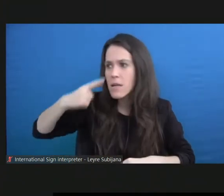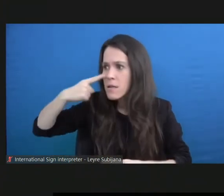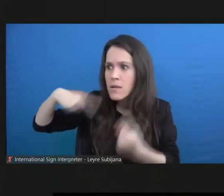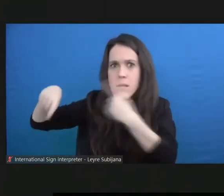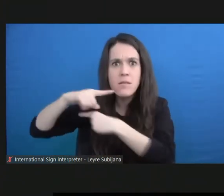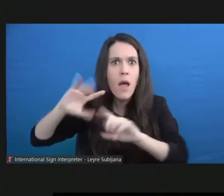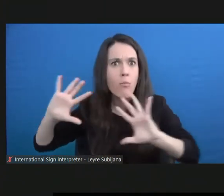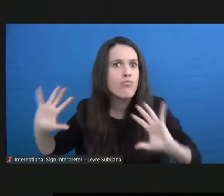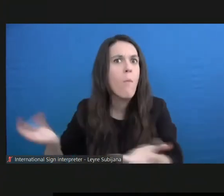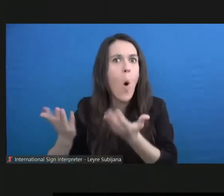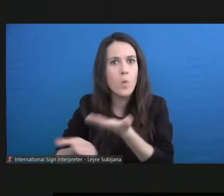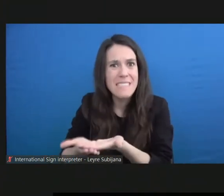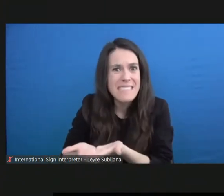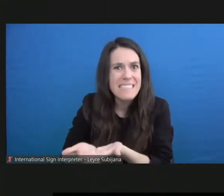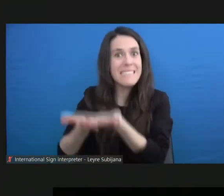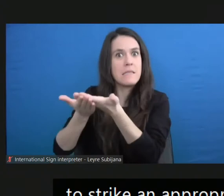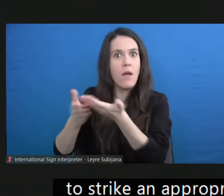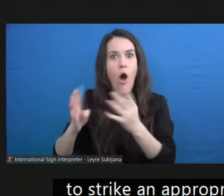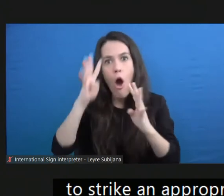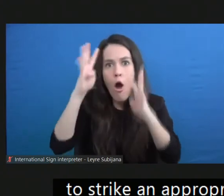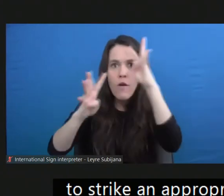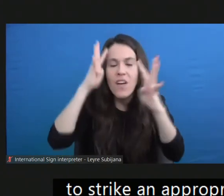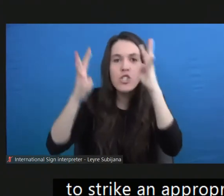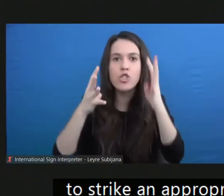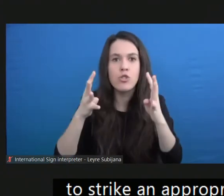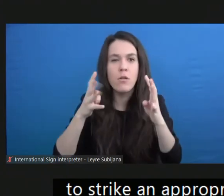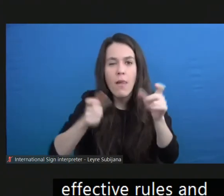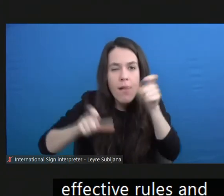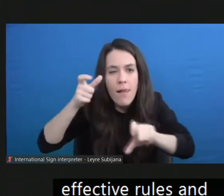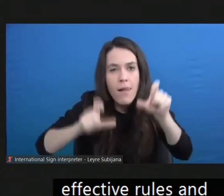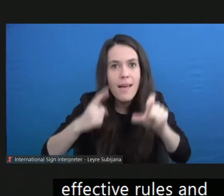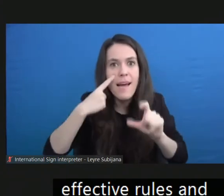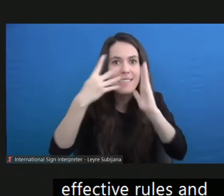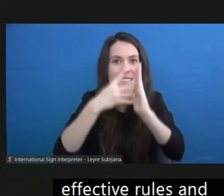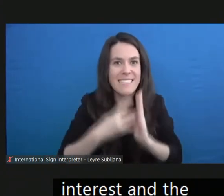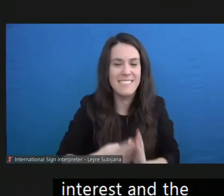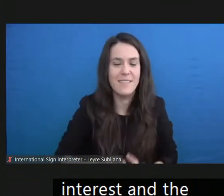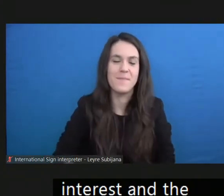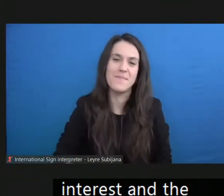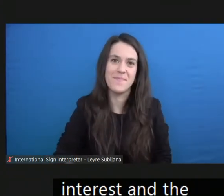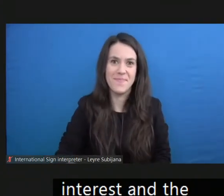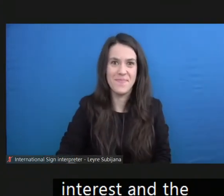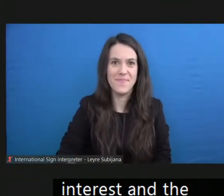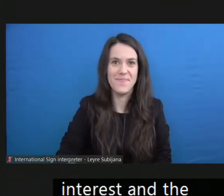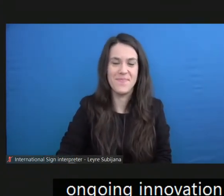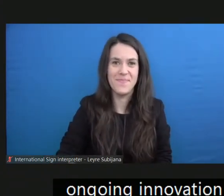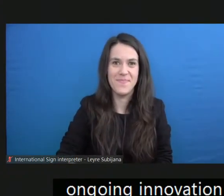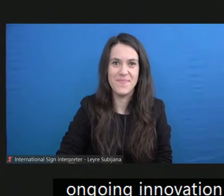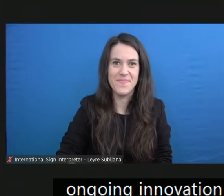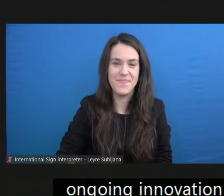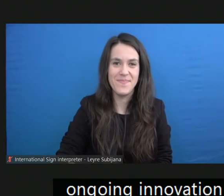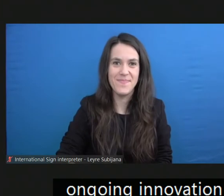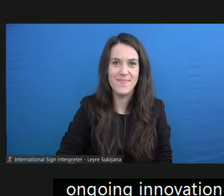promote ongoing innovation and experimentation. With such a